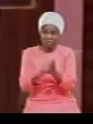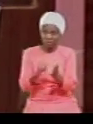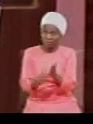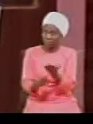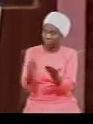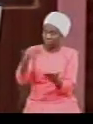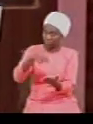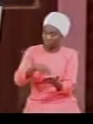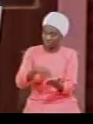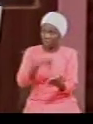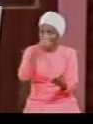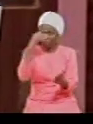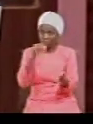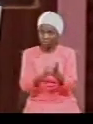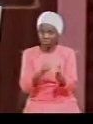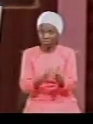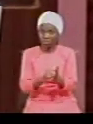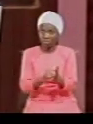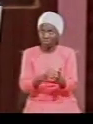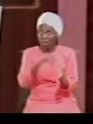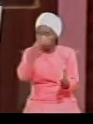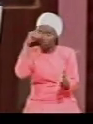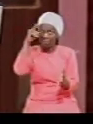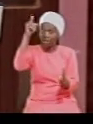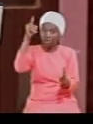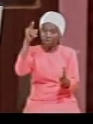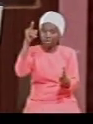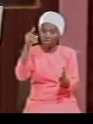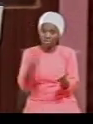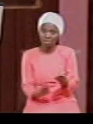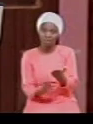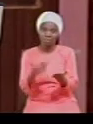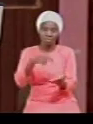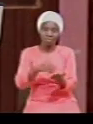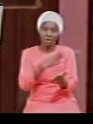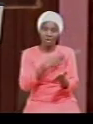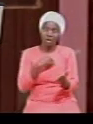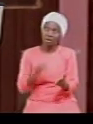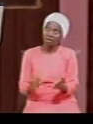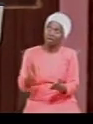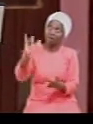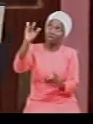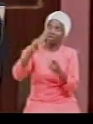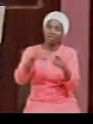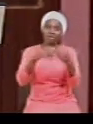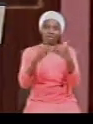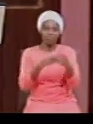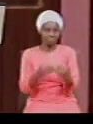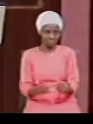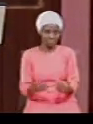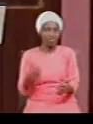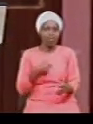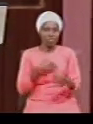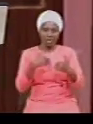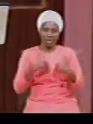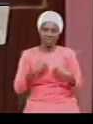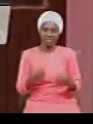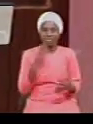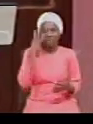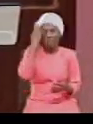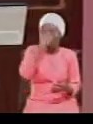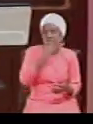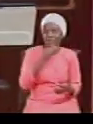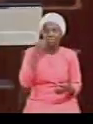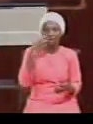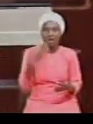resurrection, because he rose up, and because he ascended to heaven, now we have the beauties